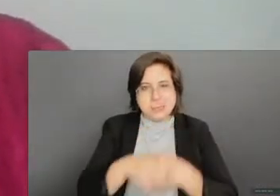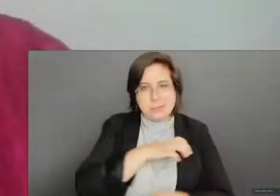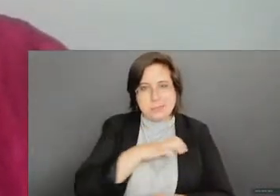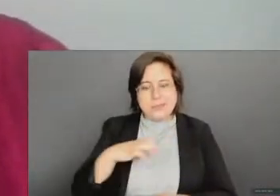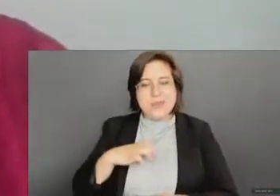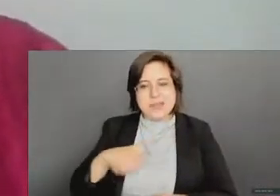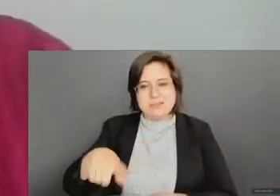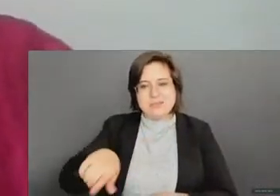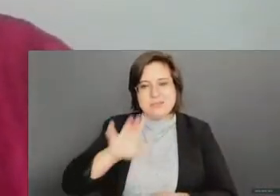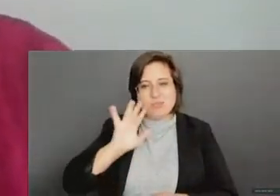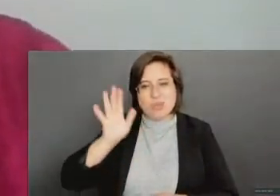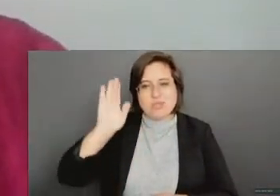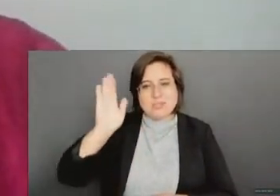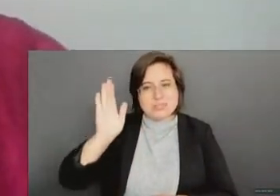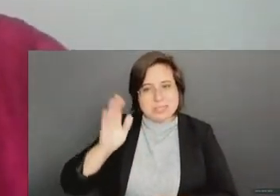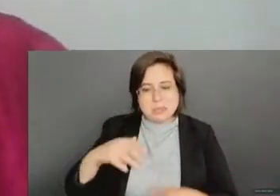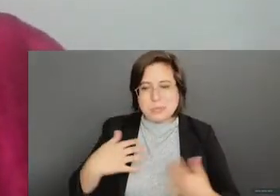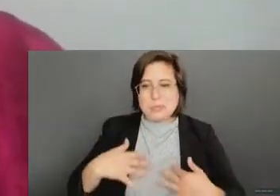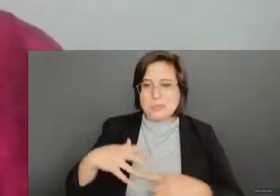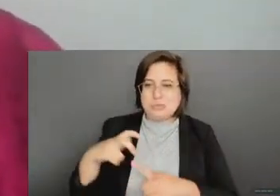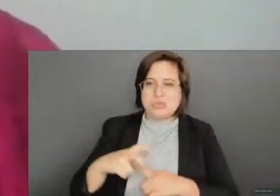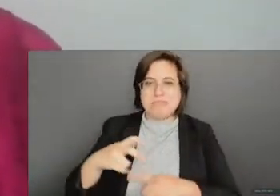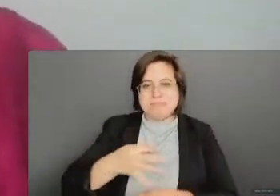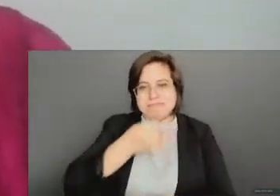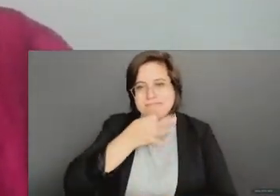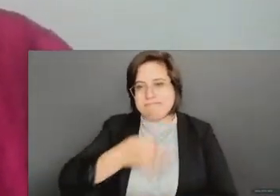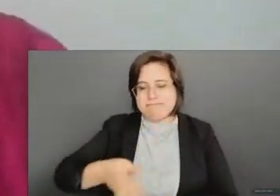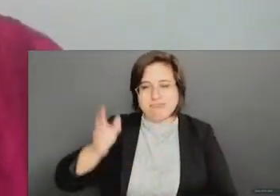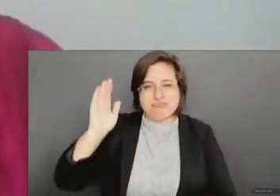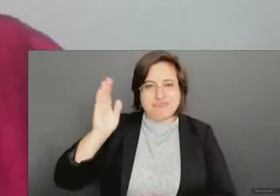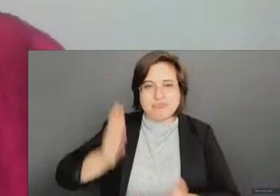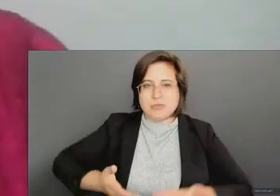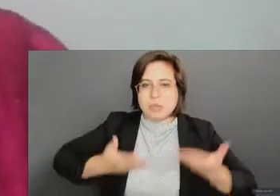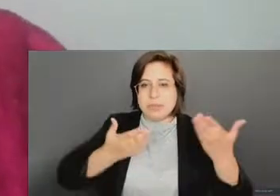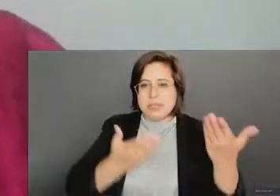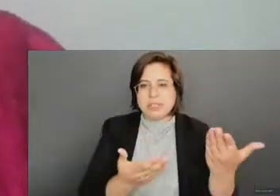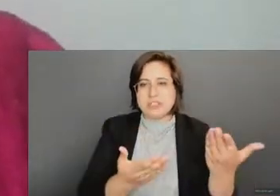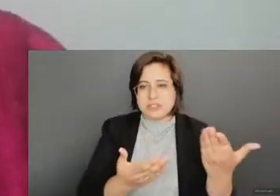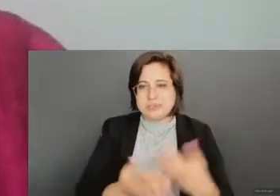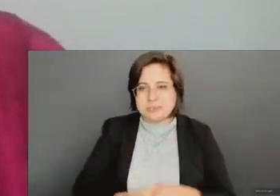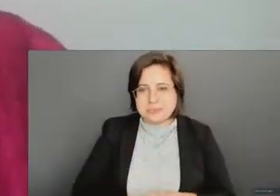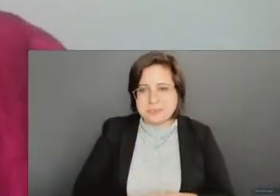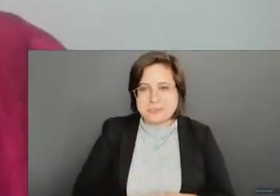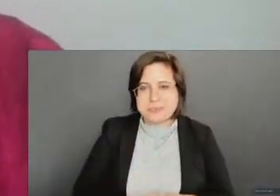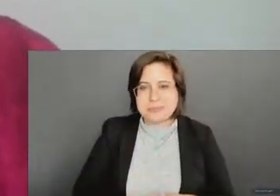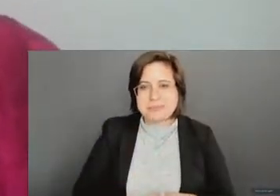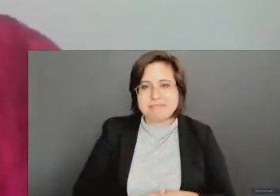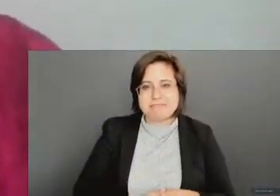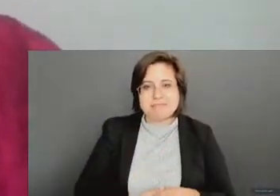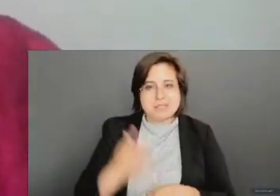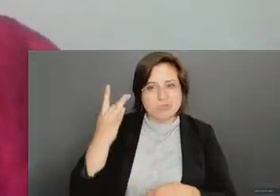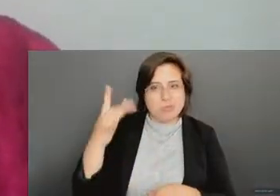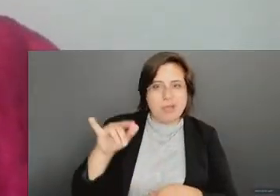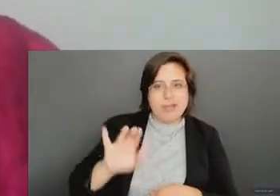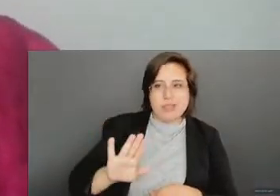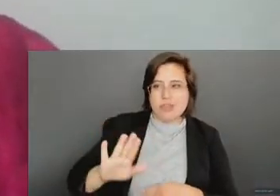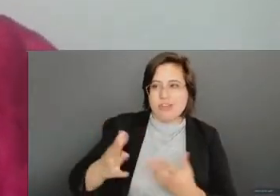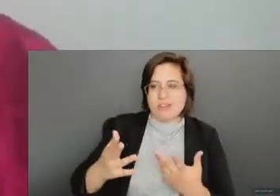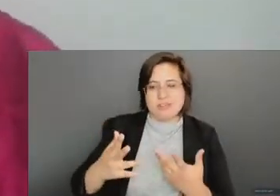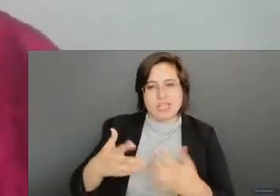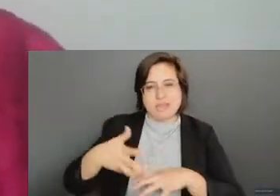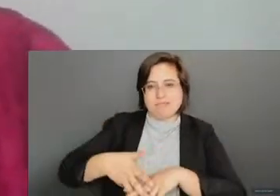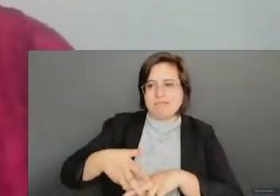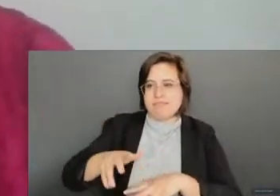present distinctive slates of recommendations. Due to the nature of this subcommittee, it is with